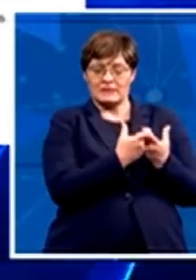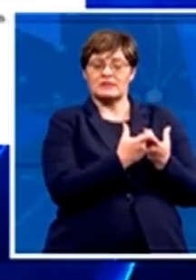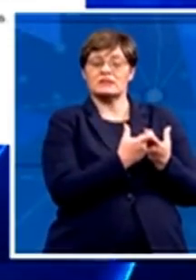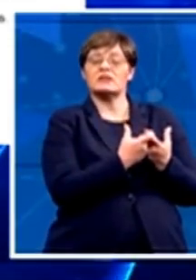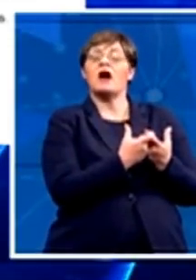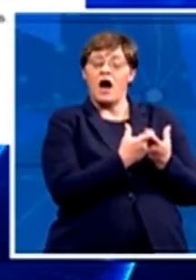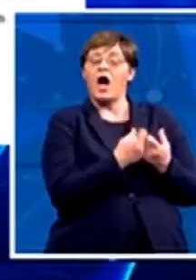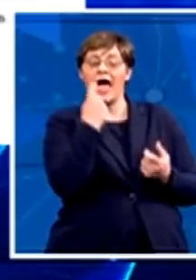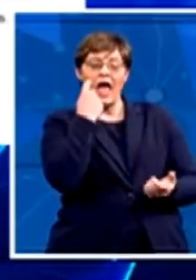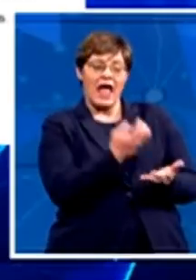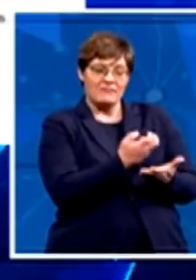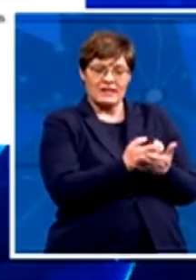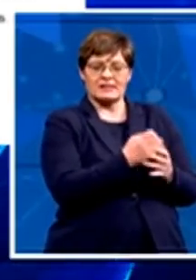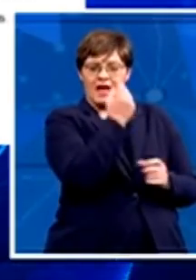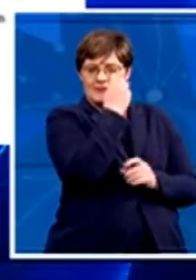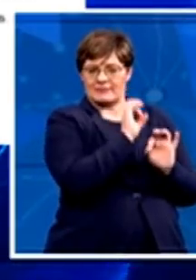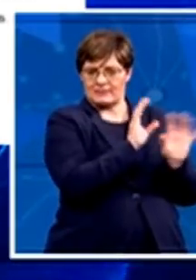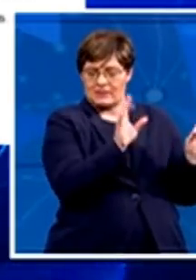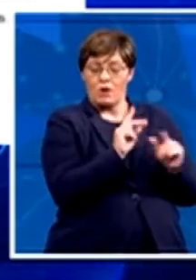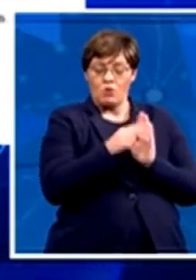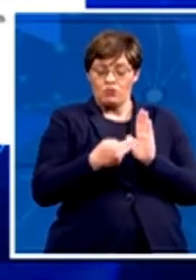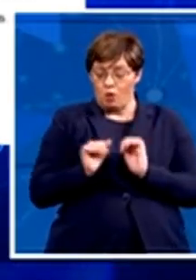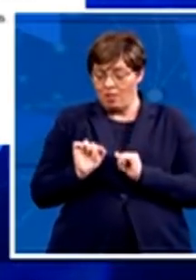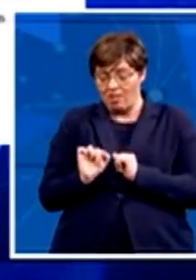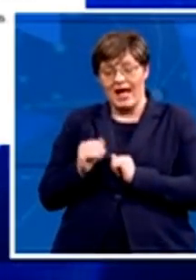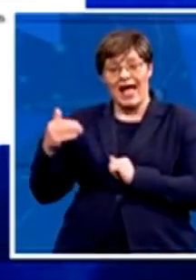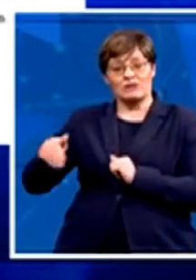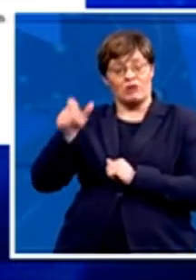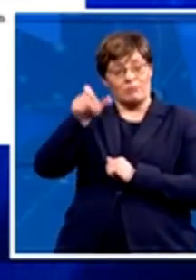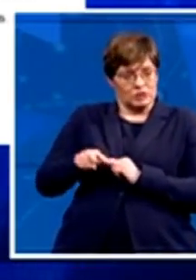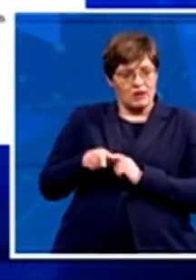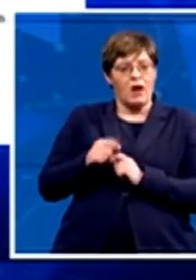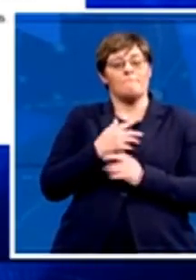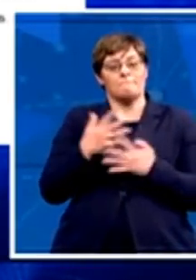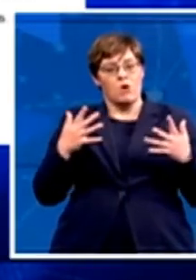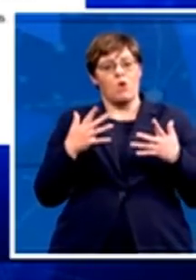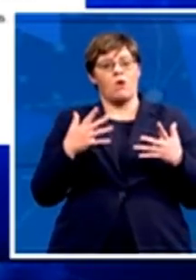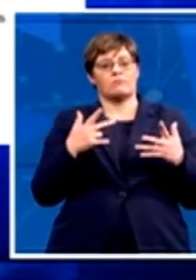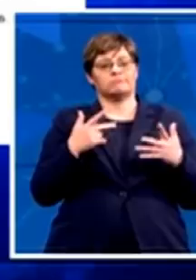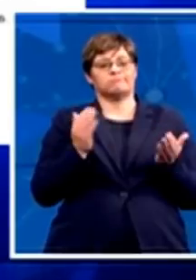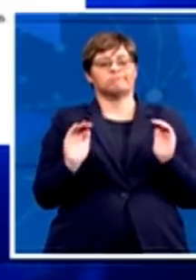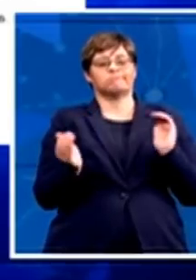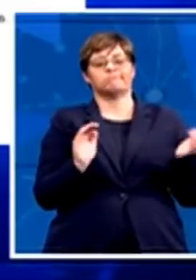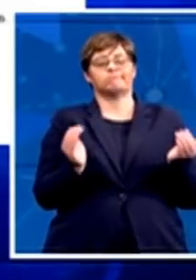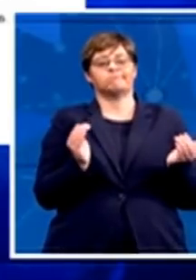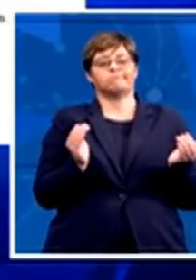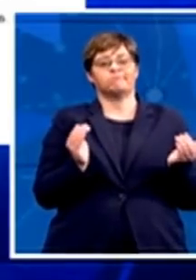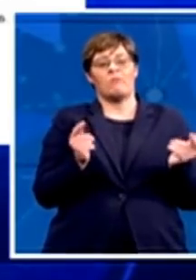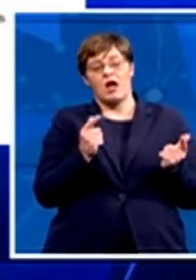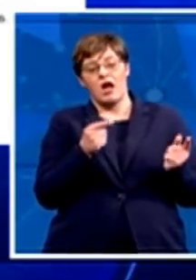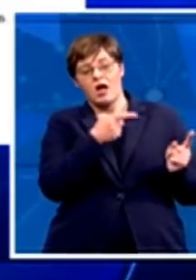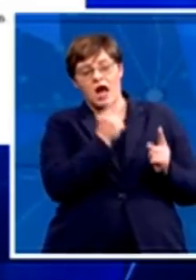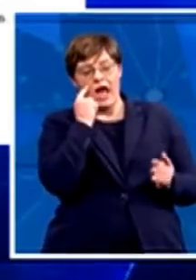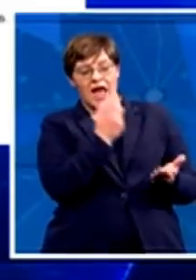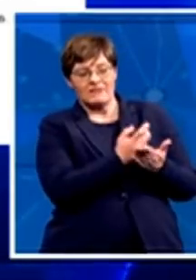that external support person will be more limited than compared to a pure evidence leader, as indicated